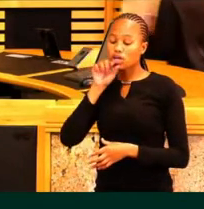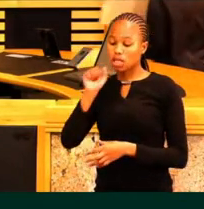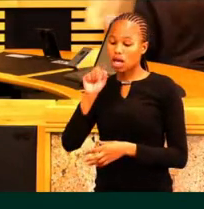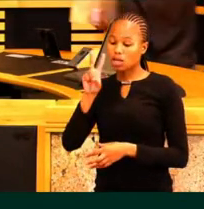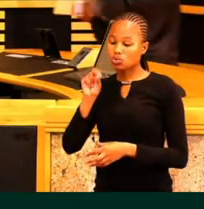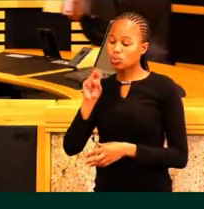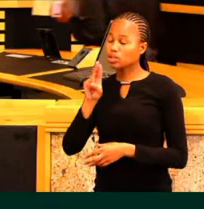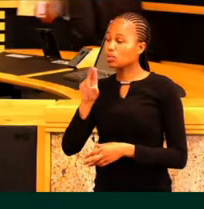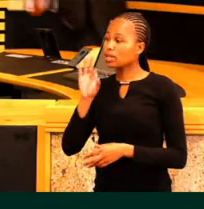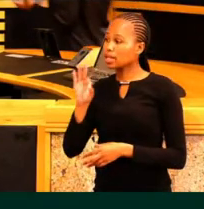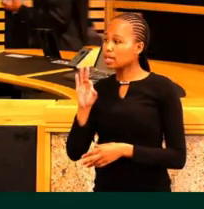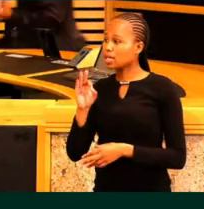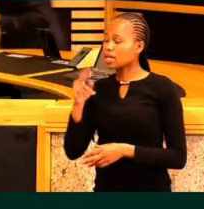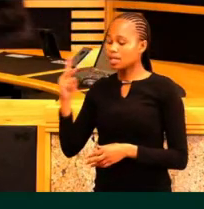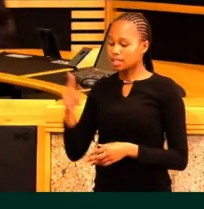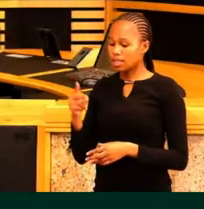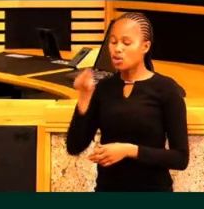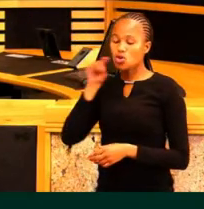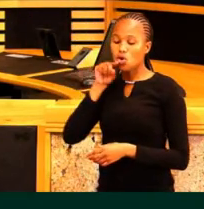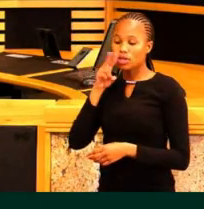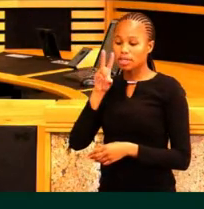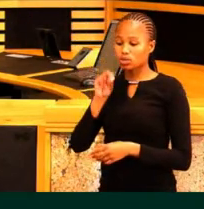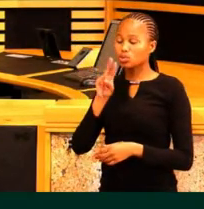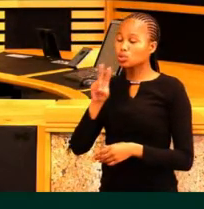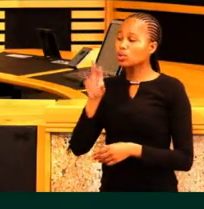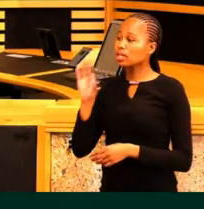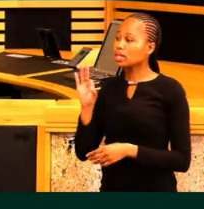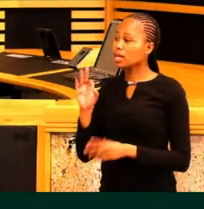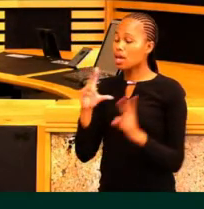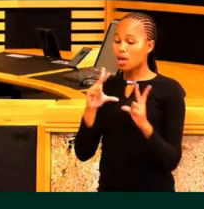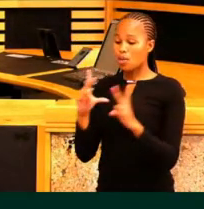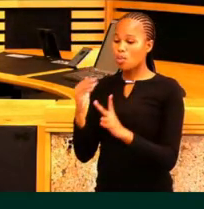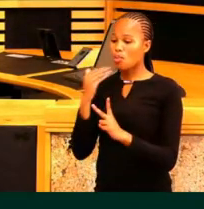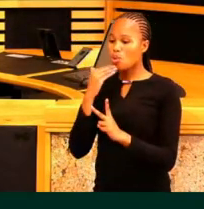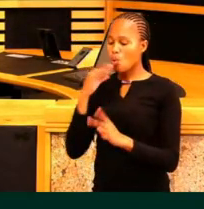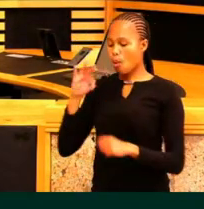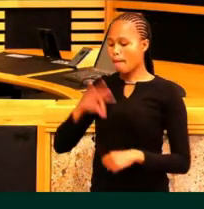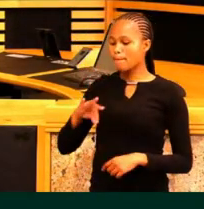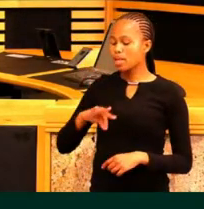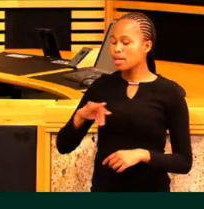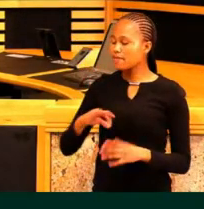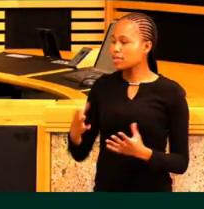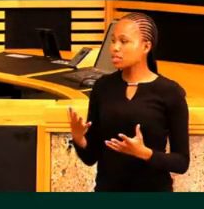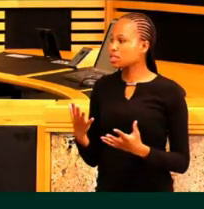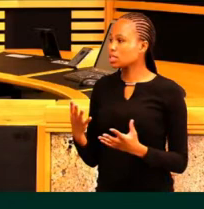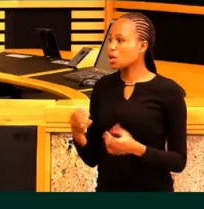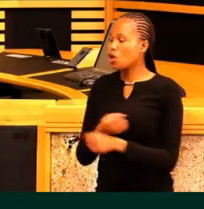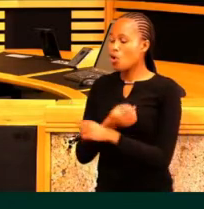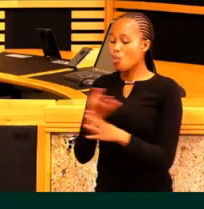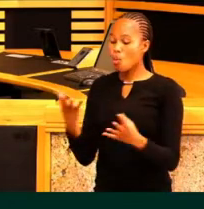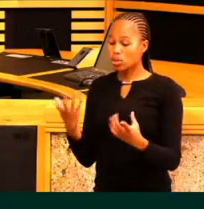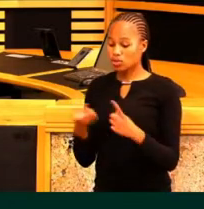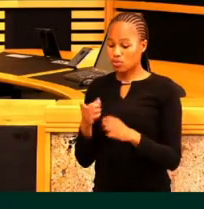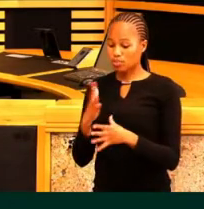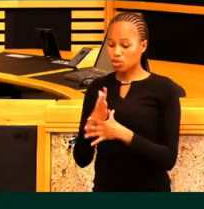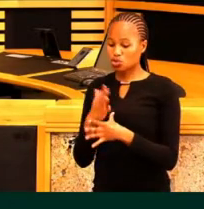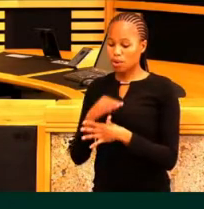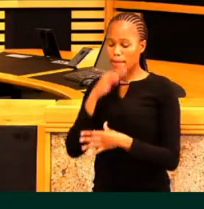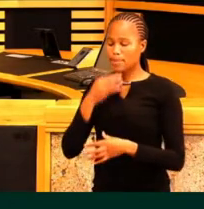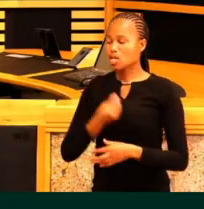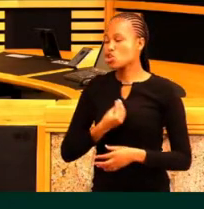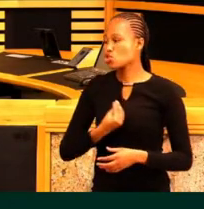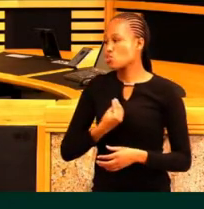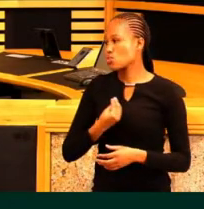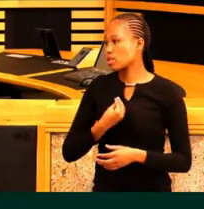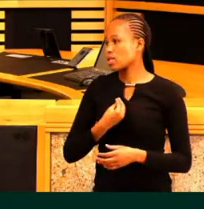and the second quarter of 2023. people who benefit the most from these jobs are young people yes